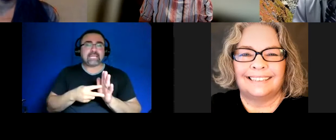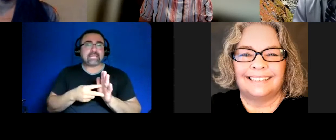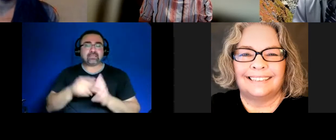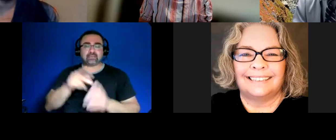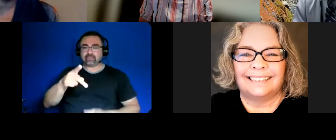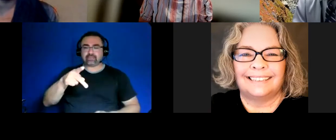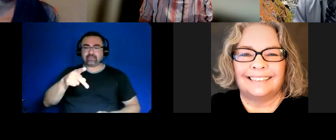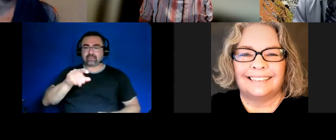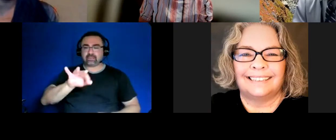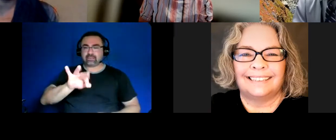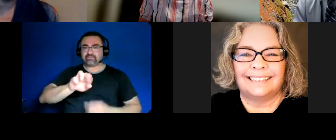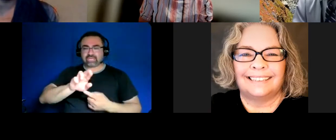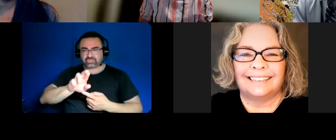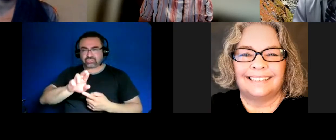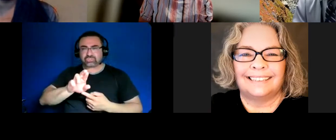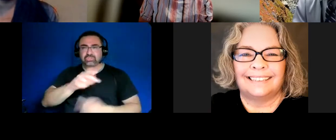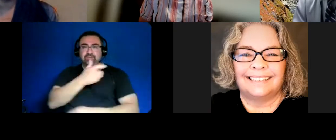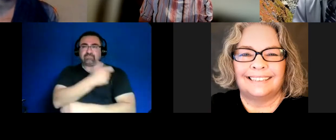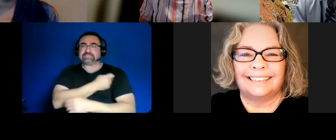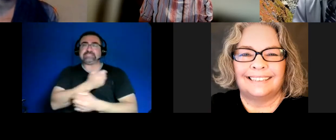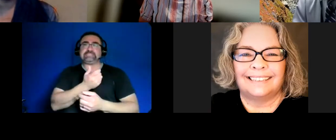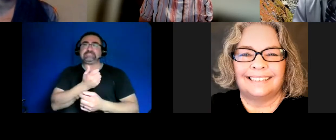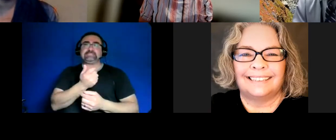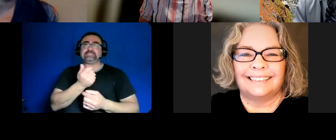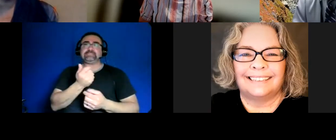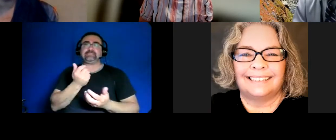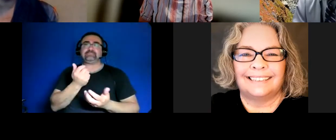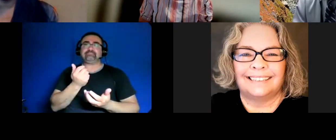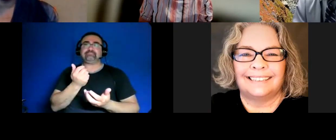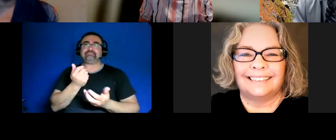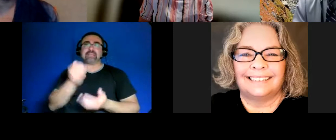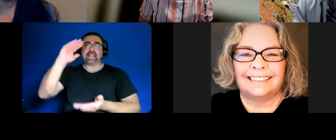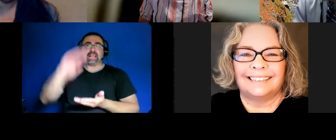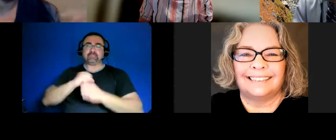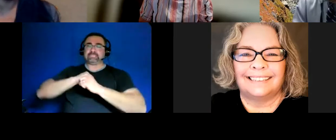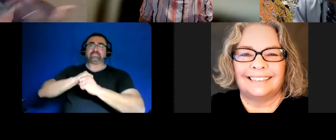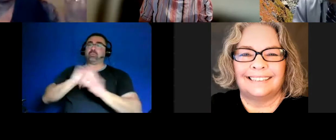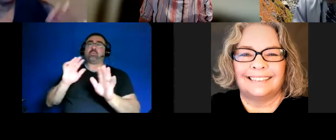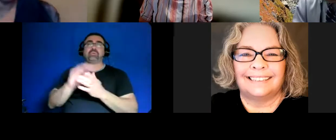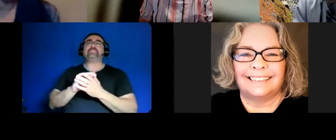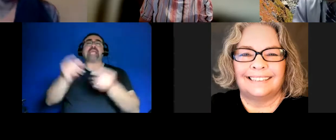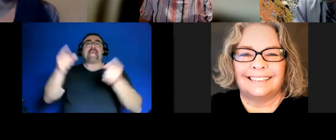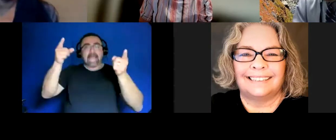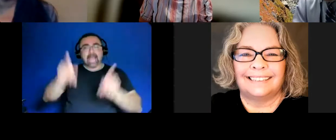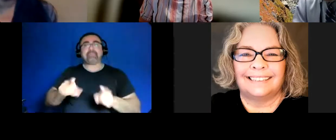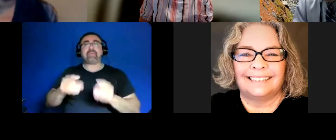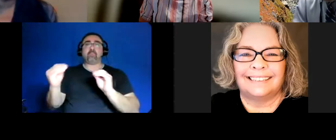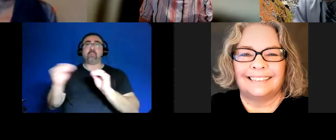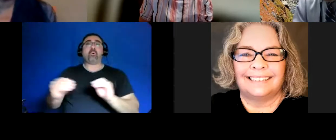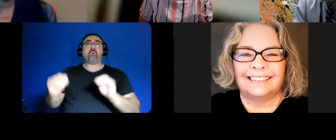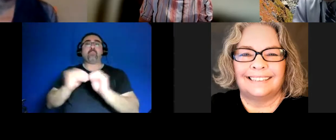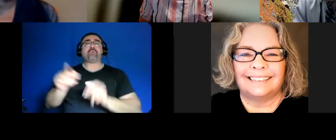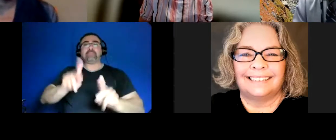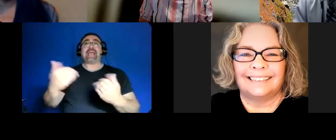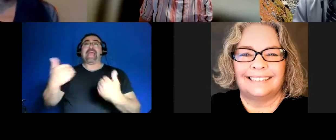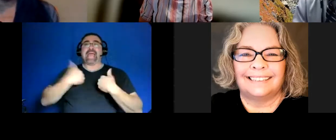Pfizer has less protection. It just happens that more people have received